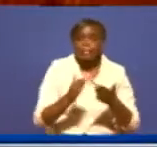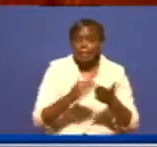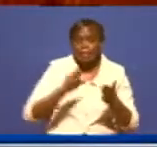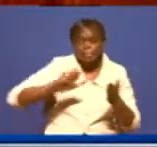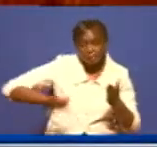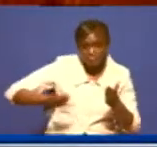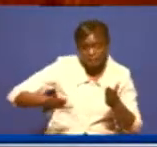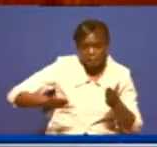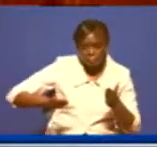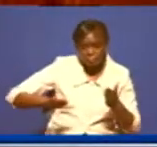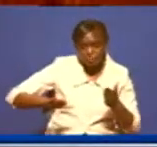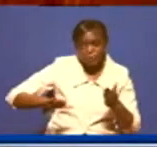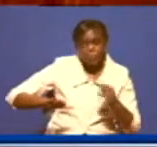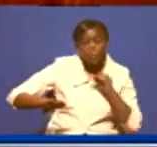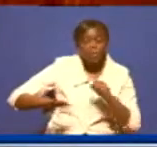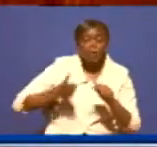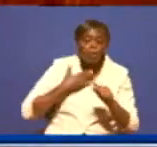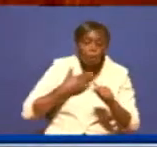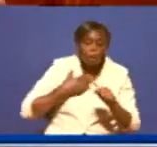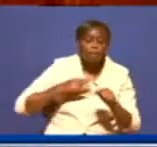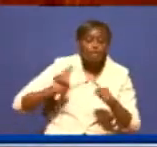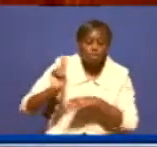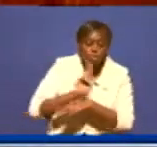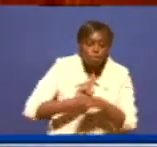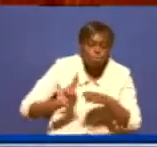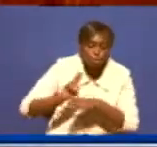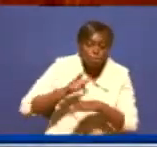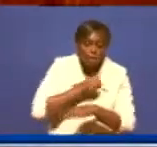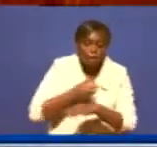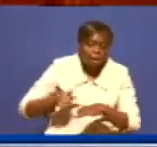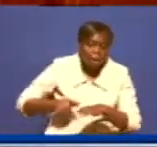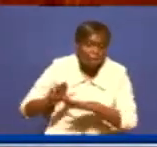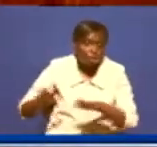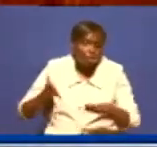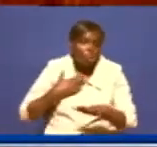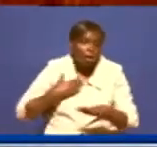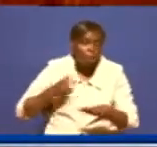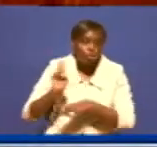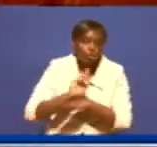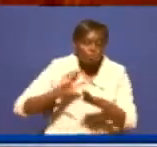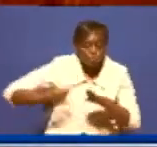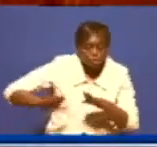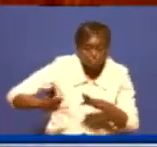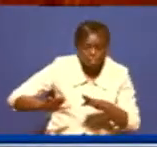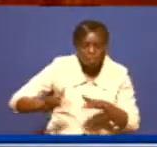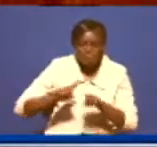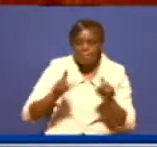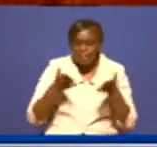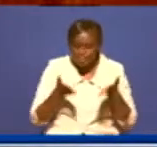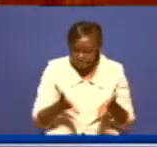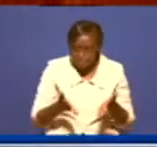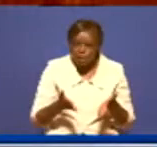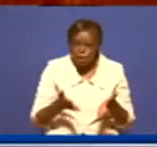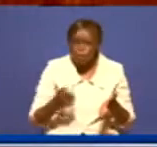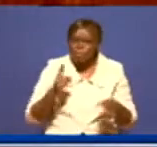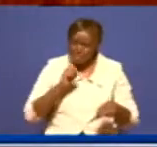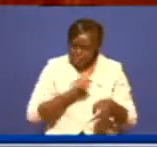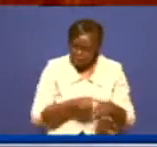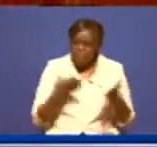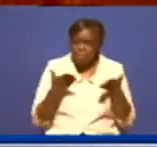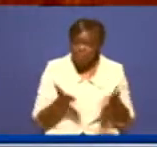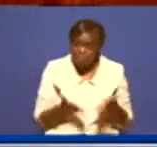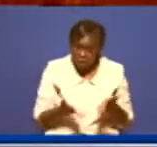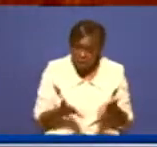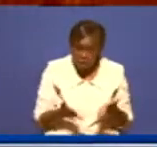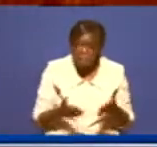getting this deposit so that they can go and spend on their own issues. I think it is now time for us, and it behooves us as legislators, to